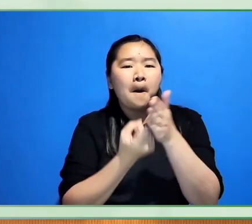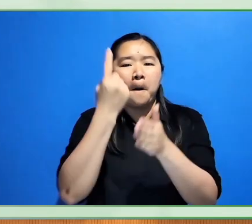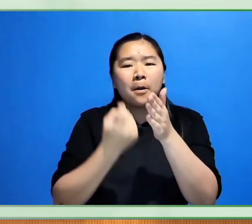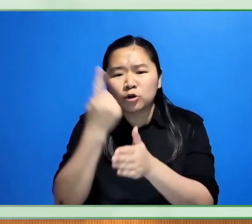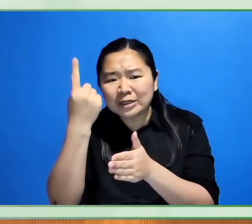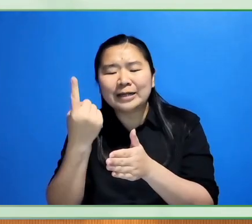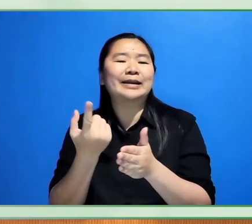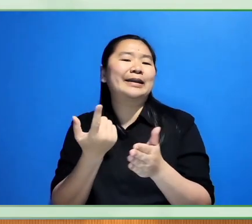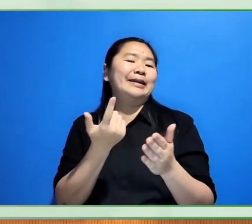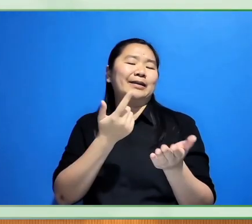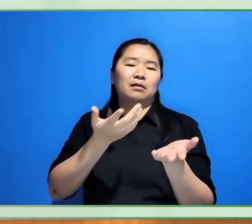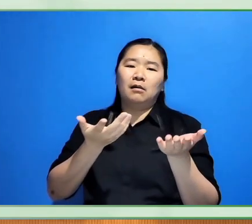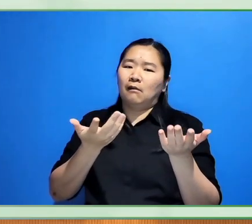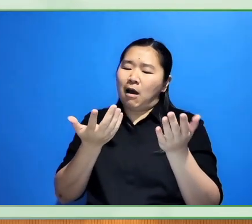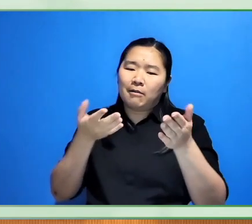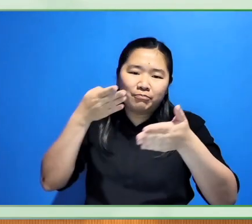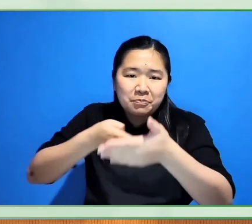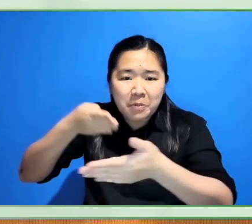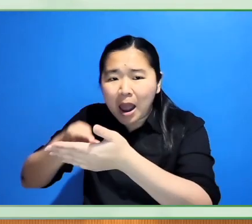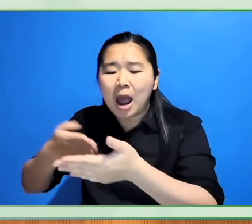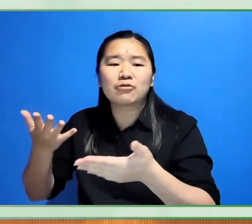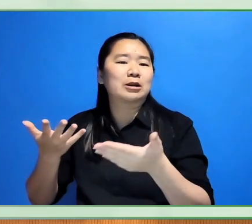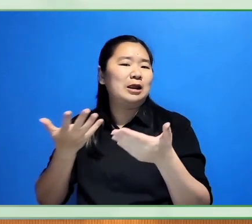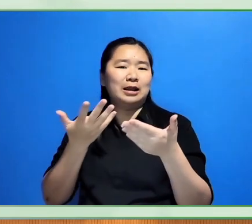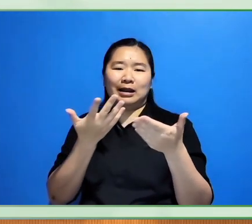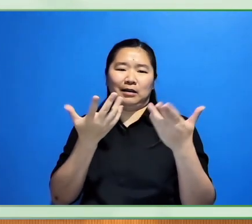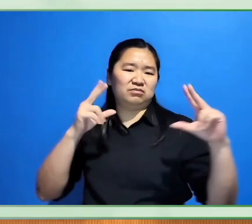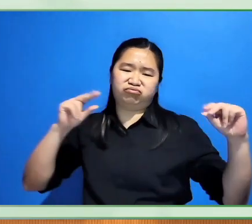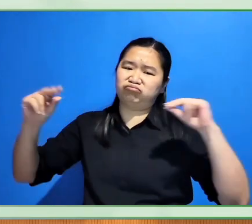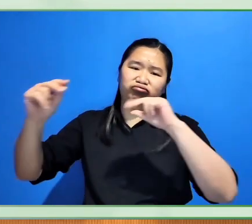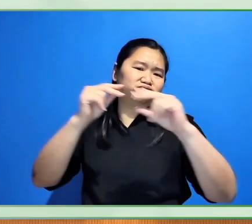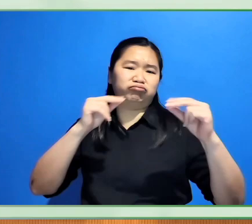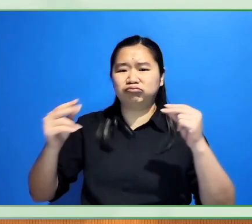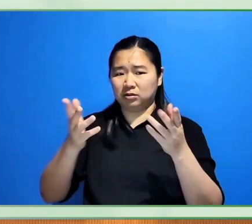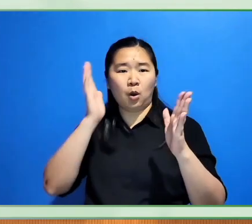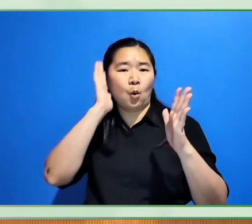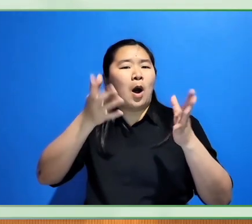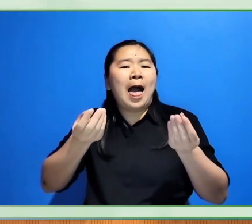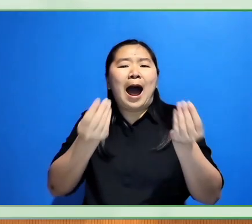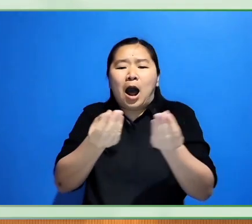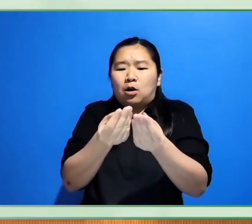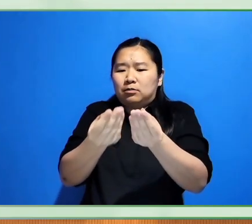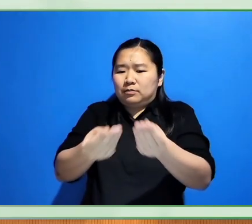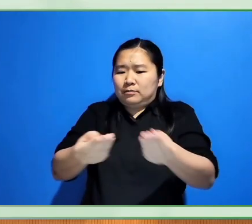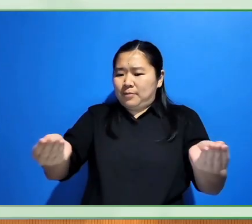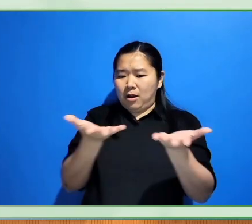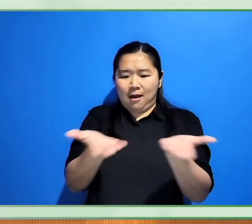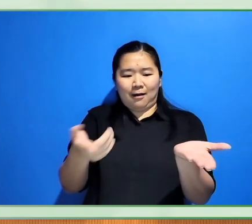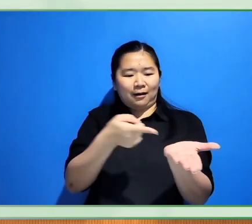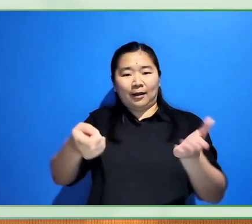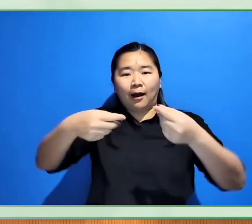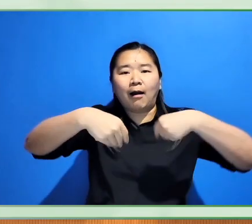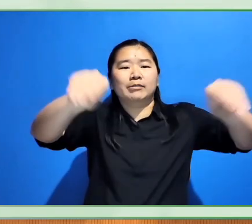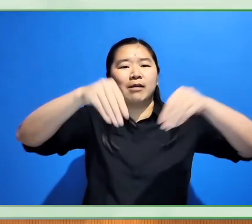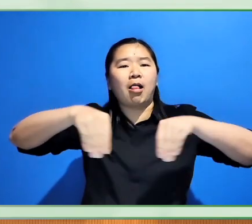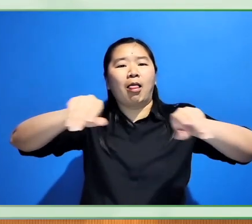working AT ecosystems. WHO identifies different domains like people, which is what do we know